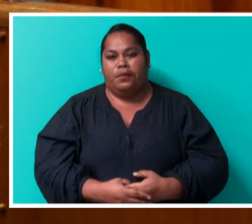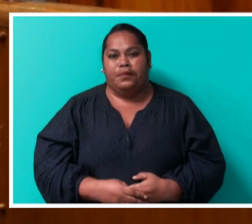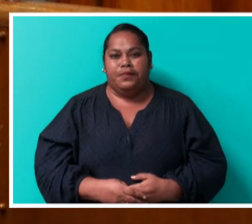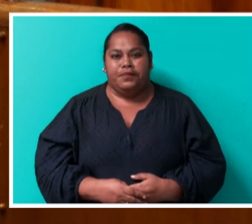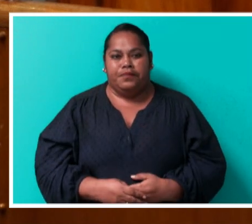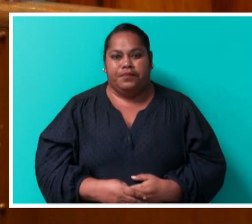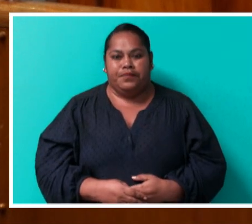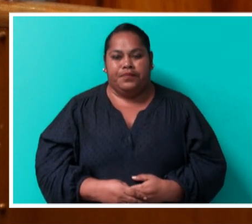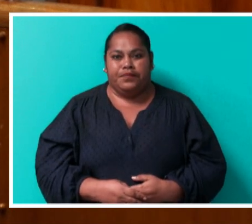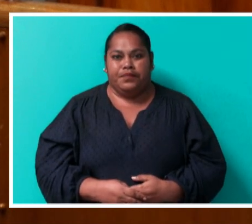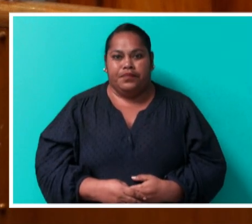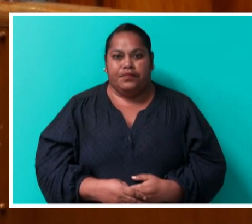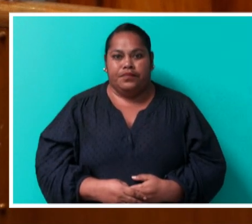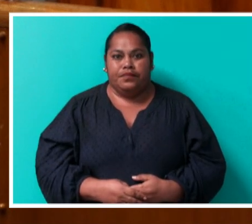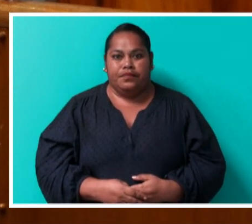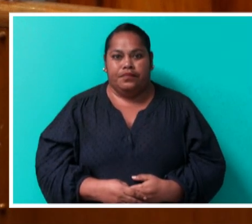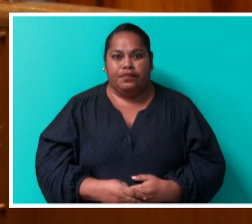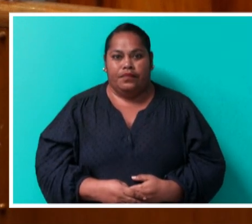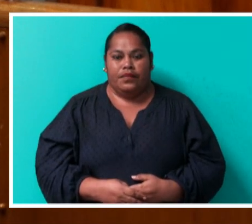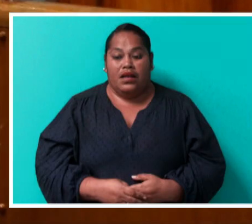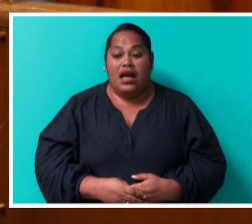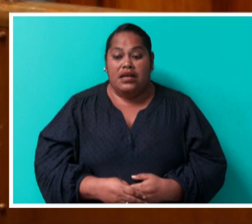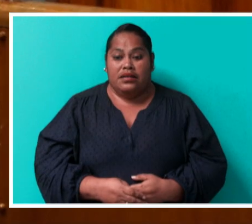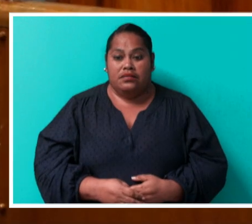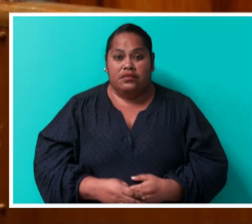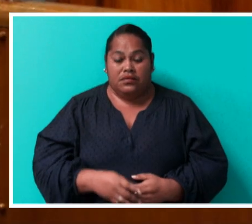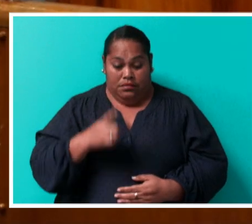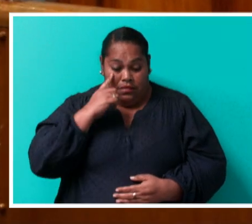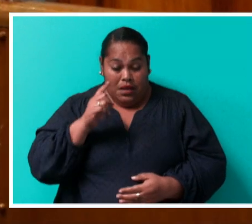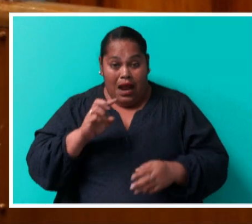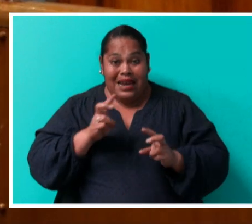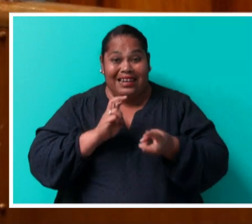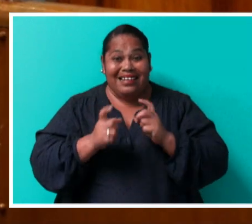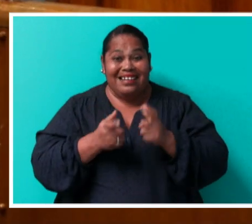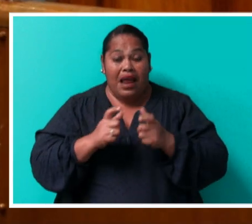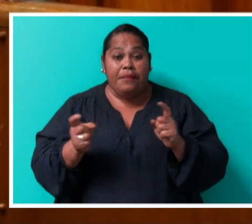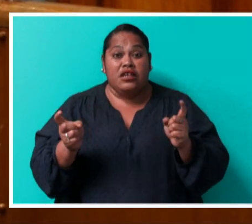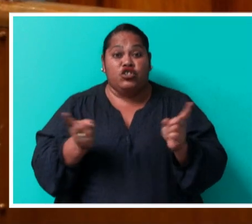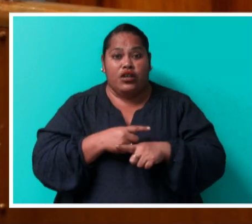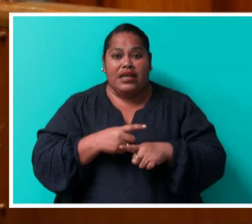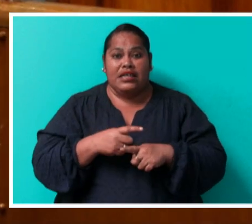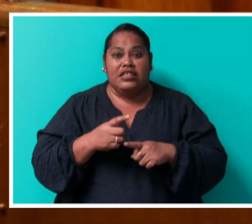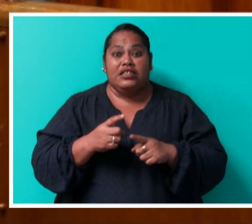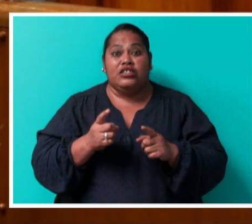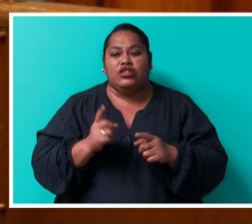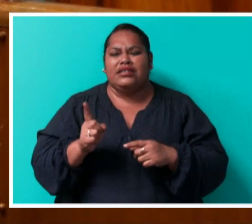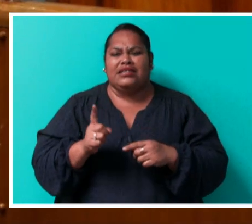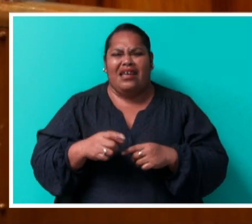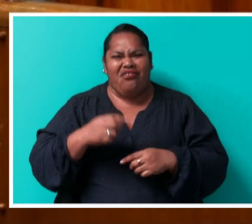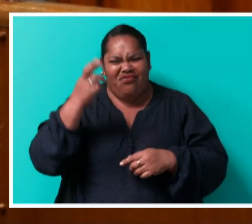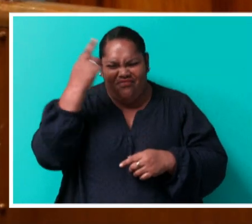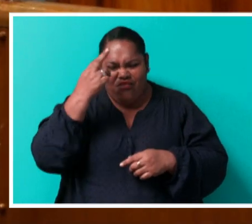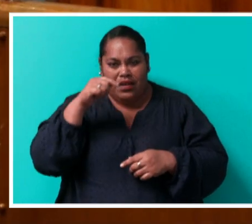Mr. Speaker, sir, recognizing that climate change is an existential threat in the Pacific,